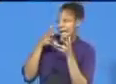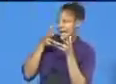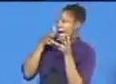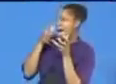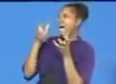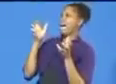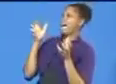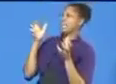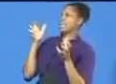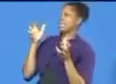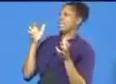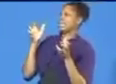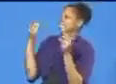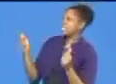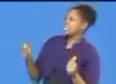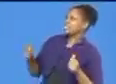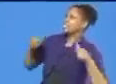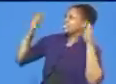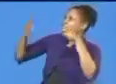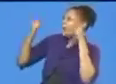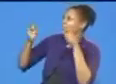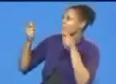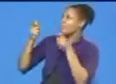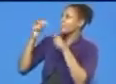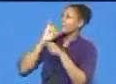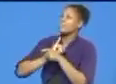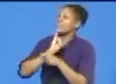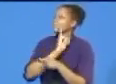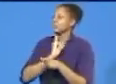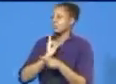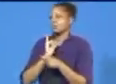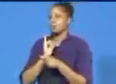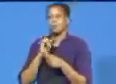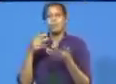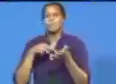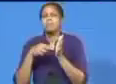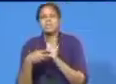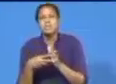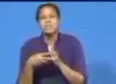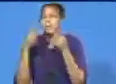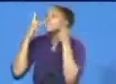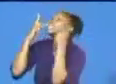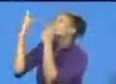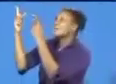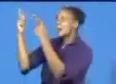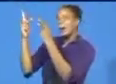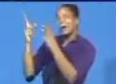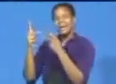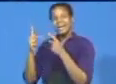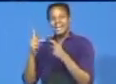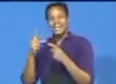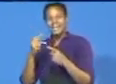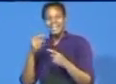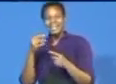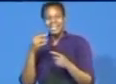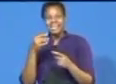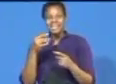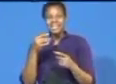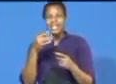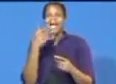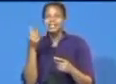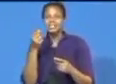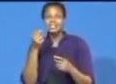out, the chariot of Israel. In other words, I see you. You made a deal with